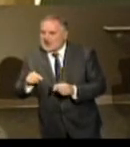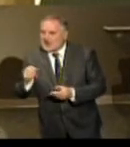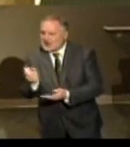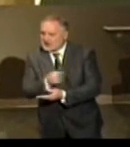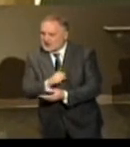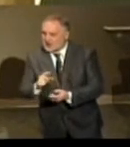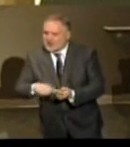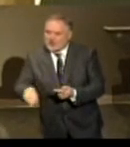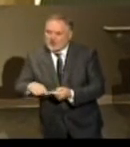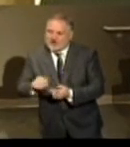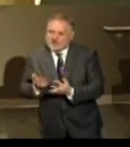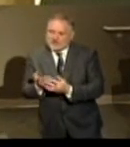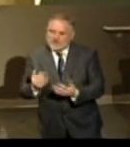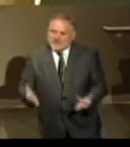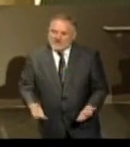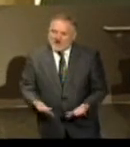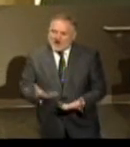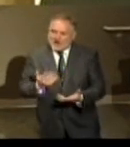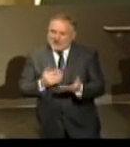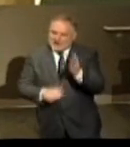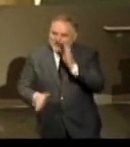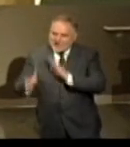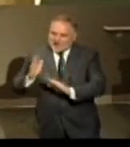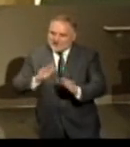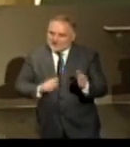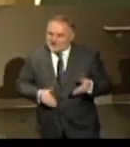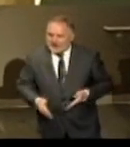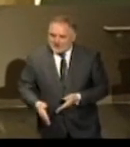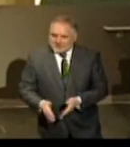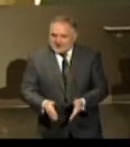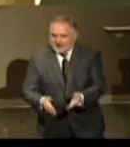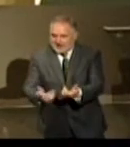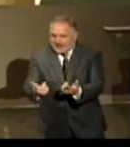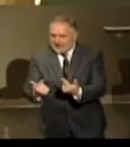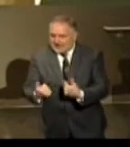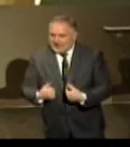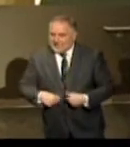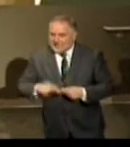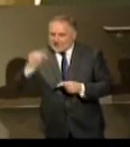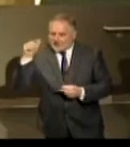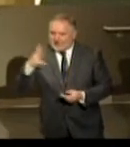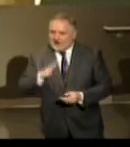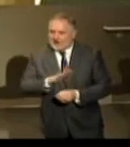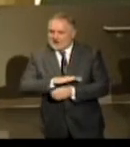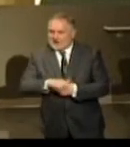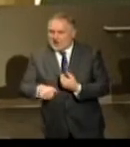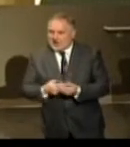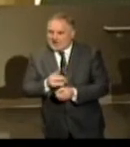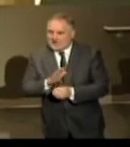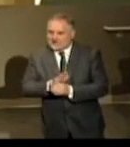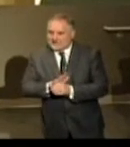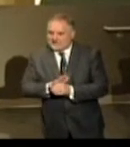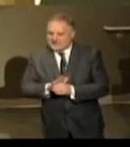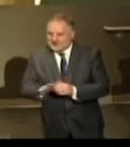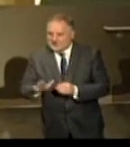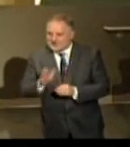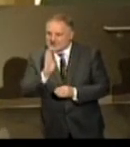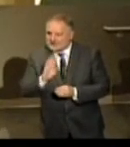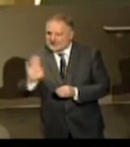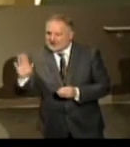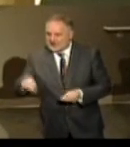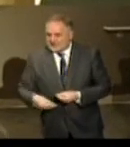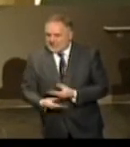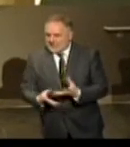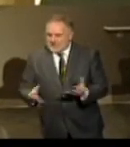when through fiery trials thy pathway shall lie, my grace all sufficient shall be thy supply.